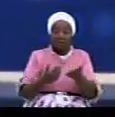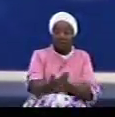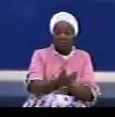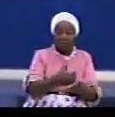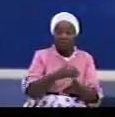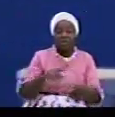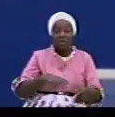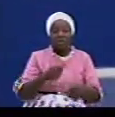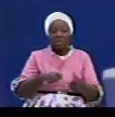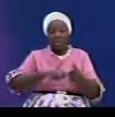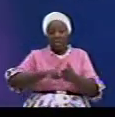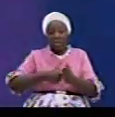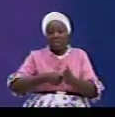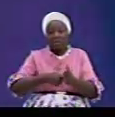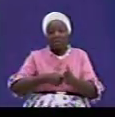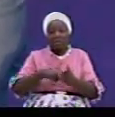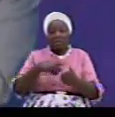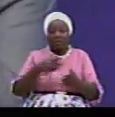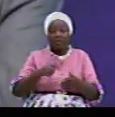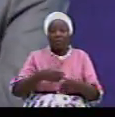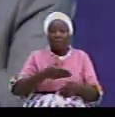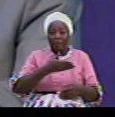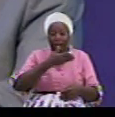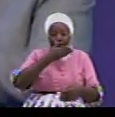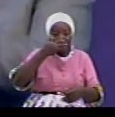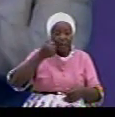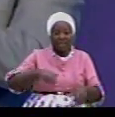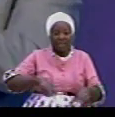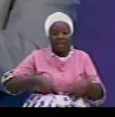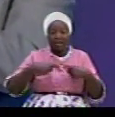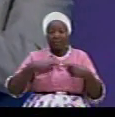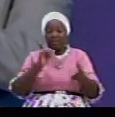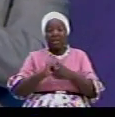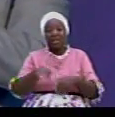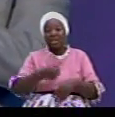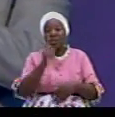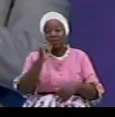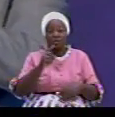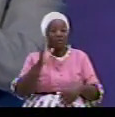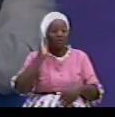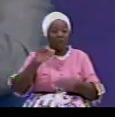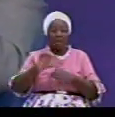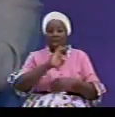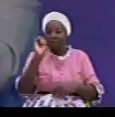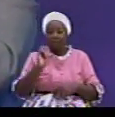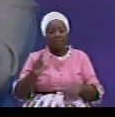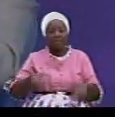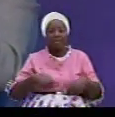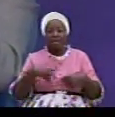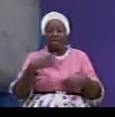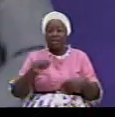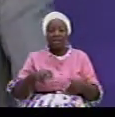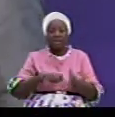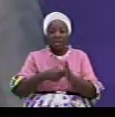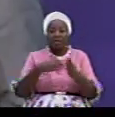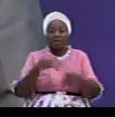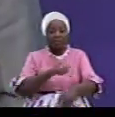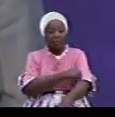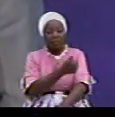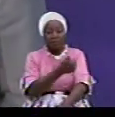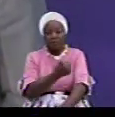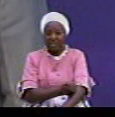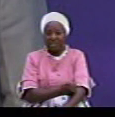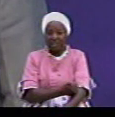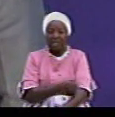life anyone will ever live. The key of authority. That was